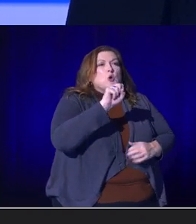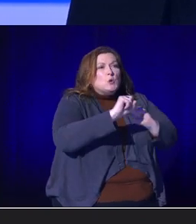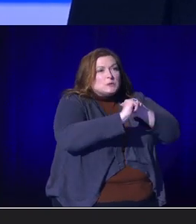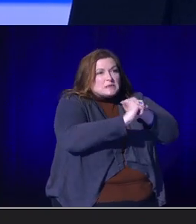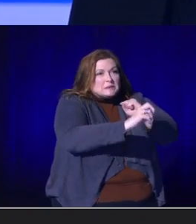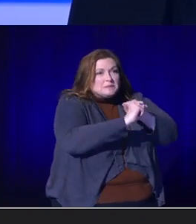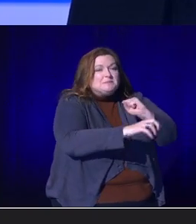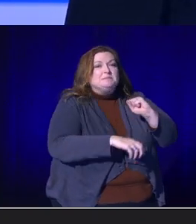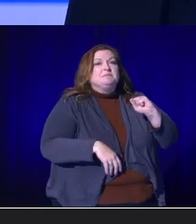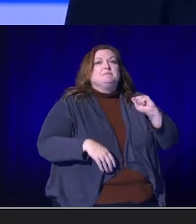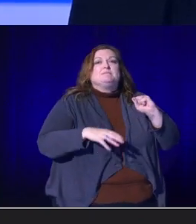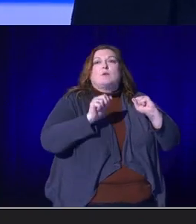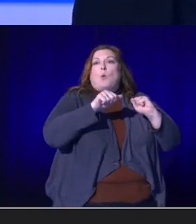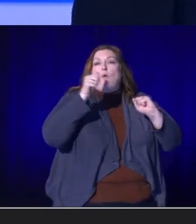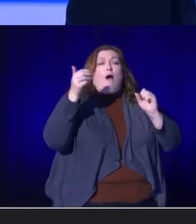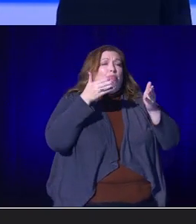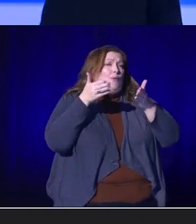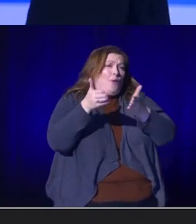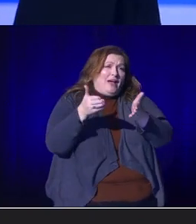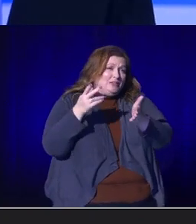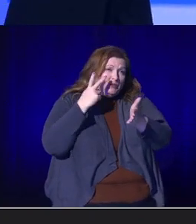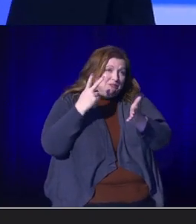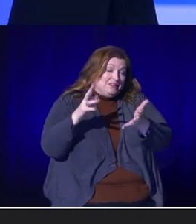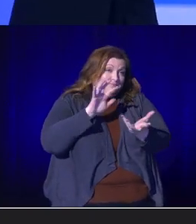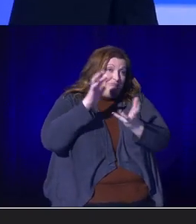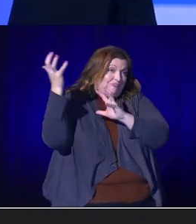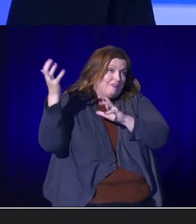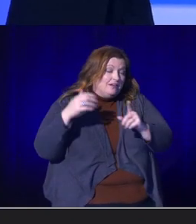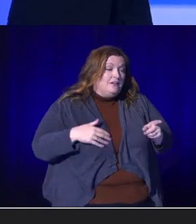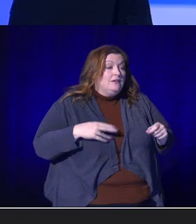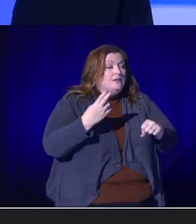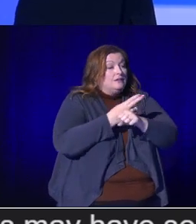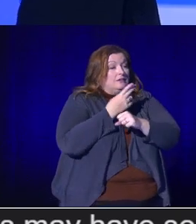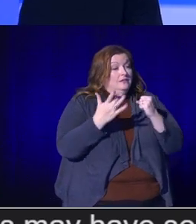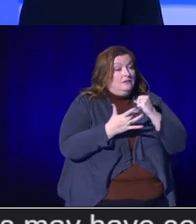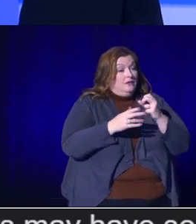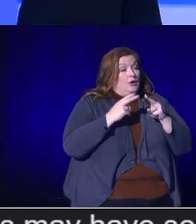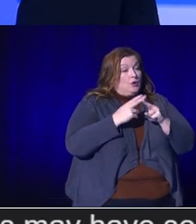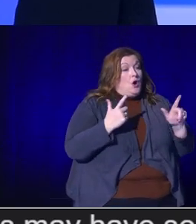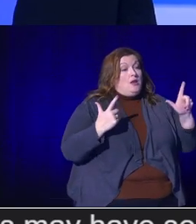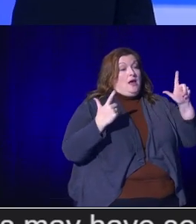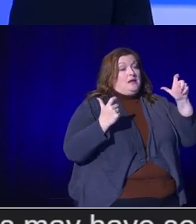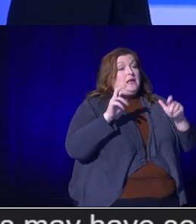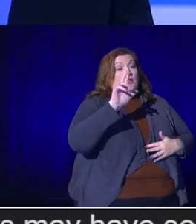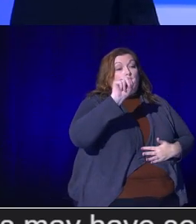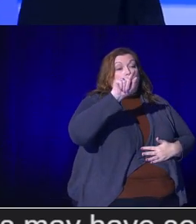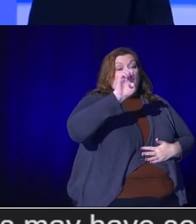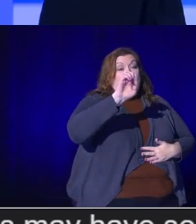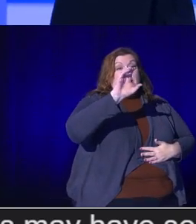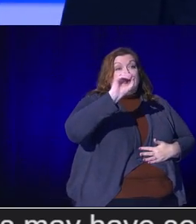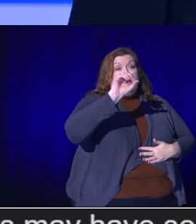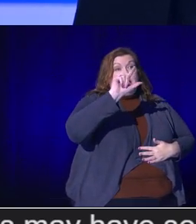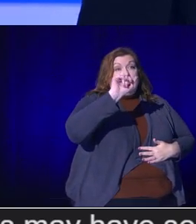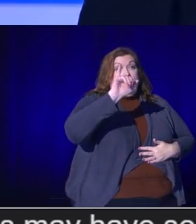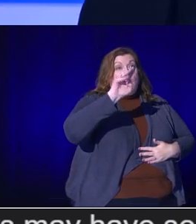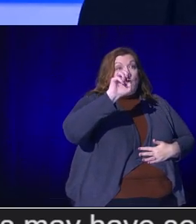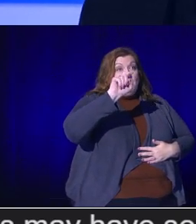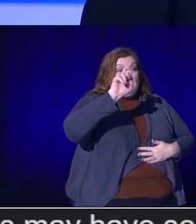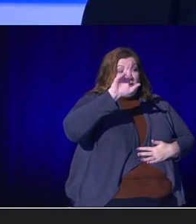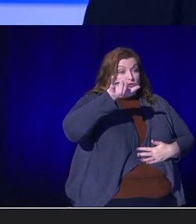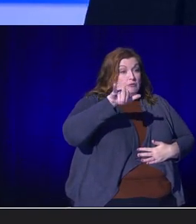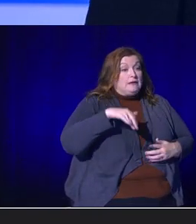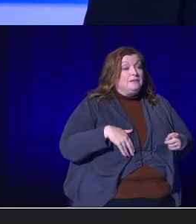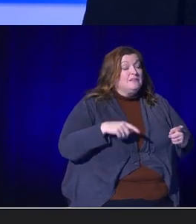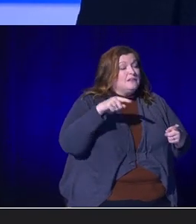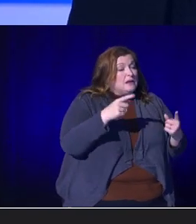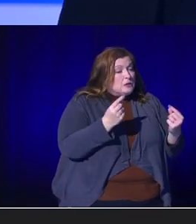other outlets. And so we used a technique called accelerating rate calorimetry. Basically what this does